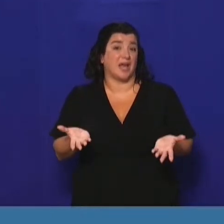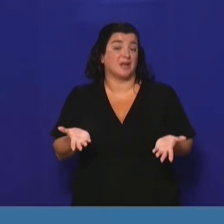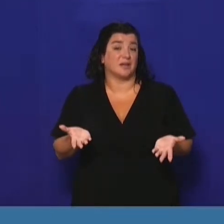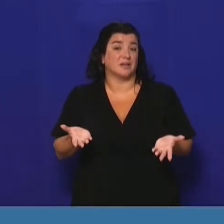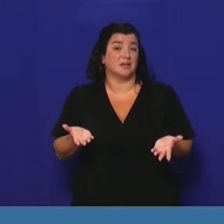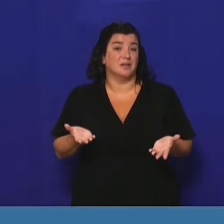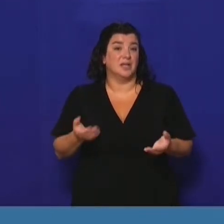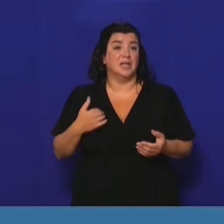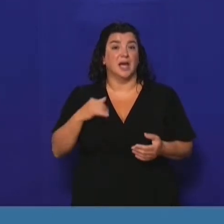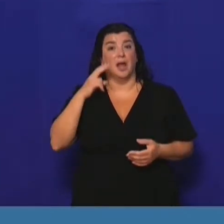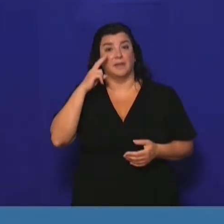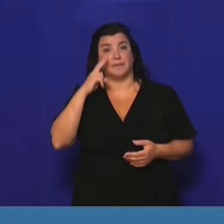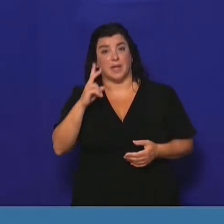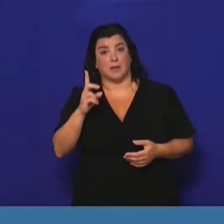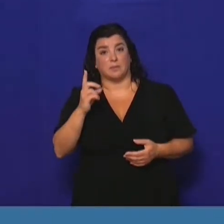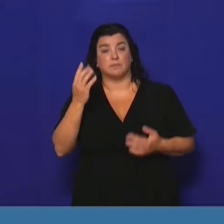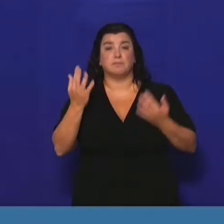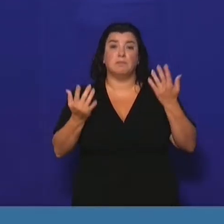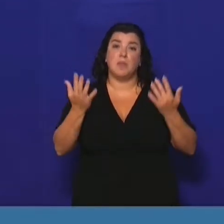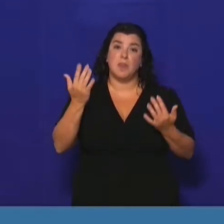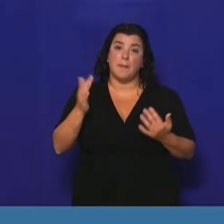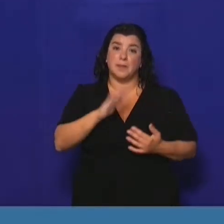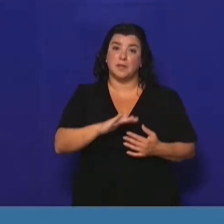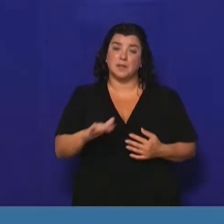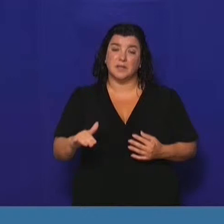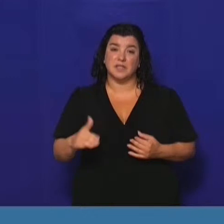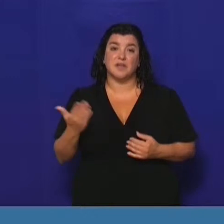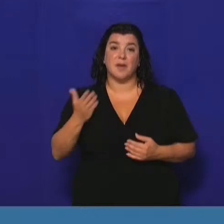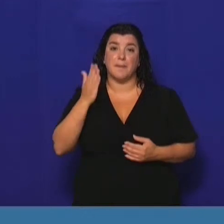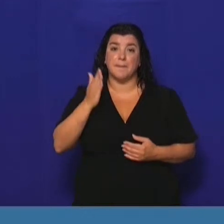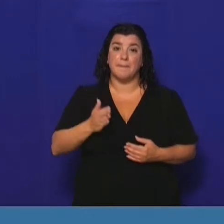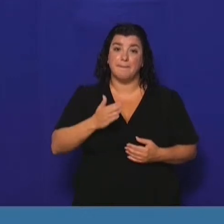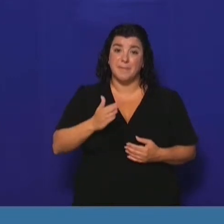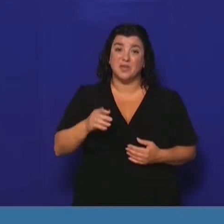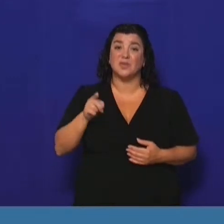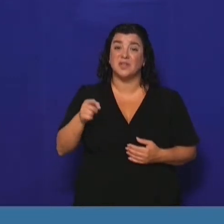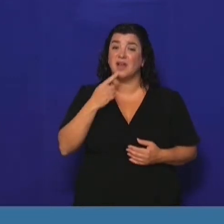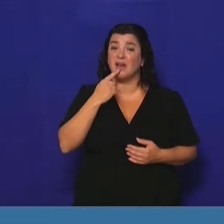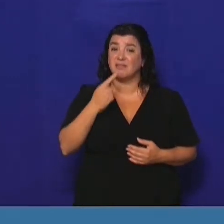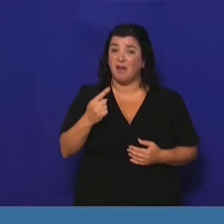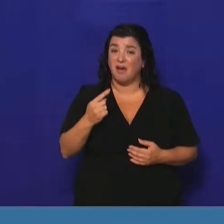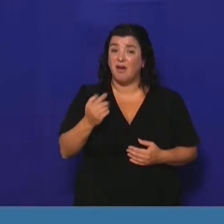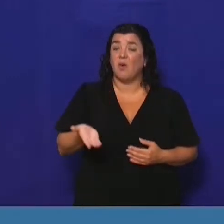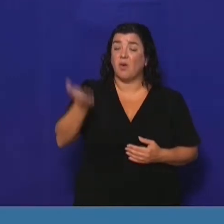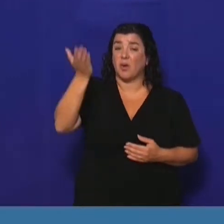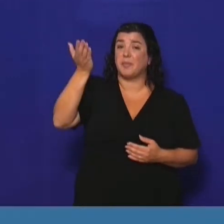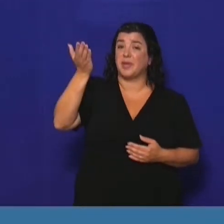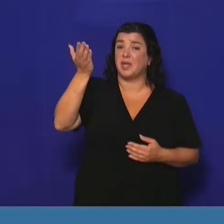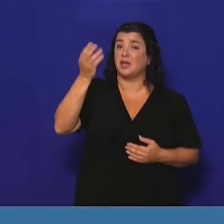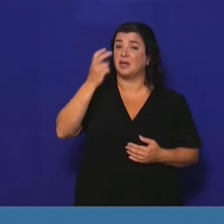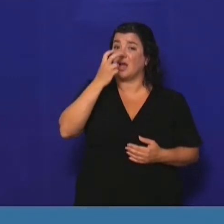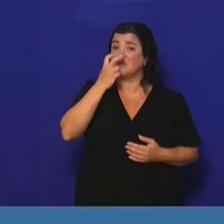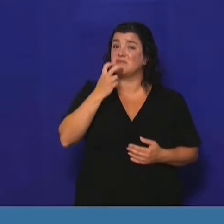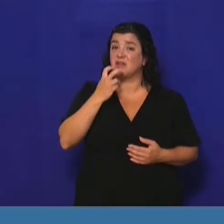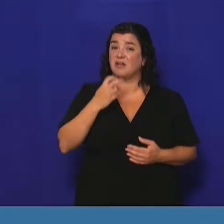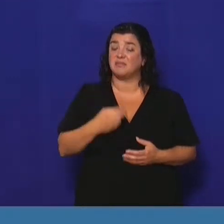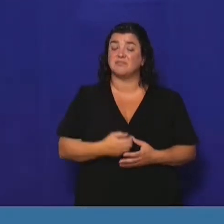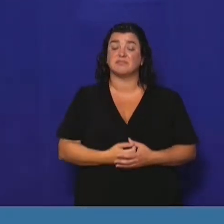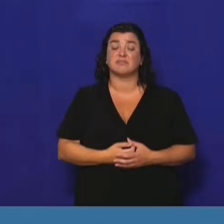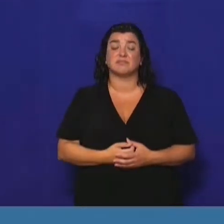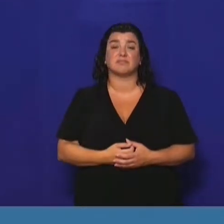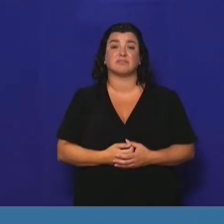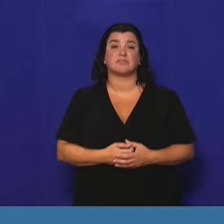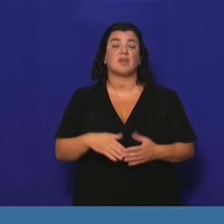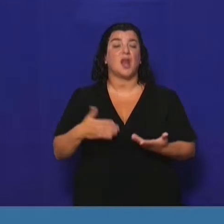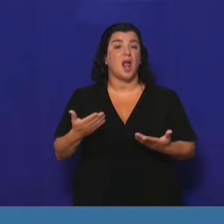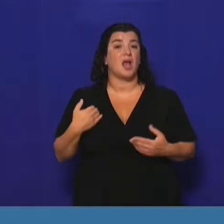inħarsu lejn il-każijiet li kellna tal-imwiet kienu każijiet fejn kellhom età li hija għolja. U allura hemmhekk il-ħidma